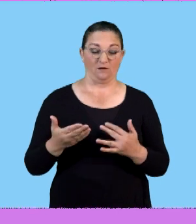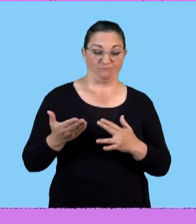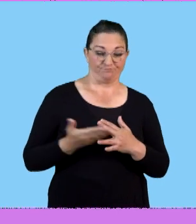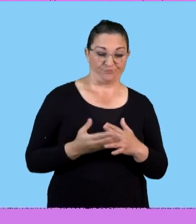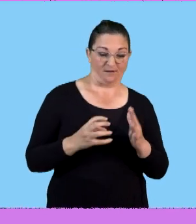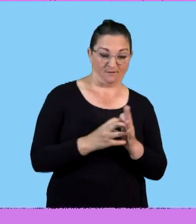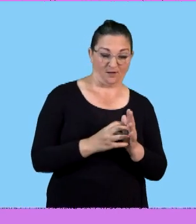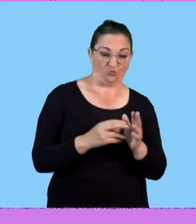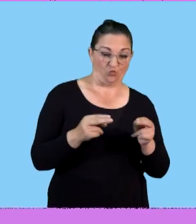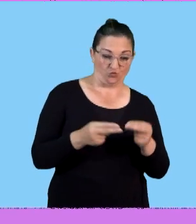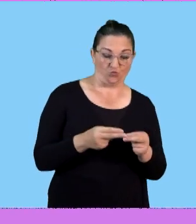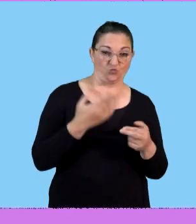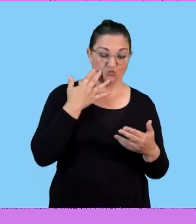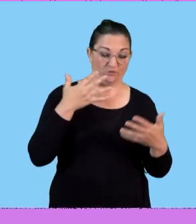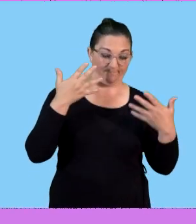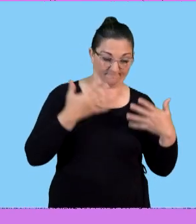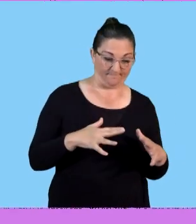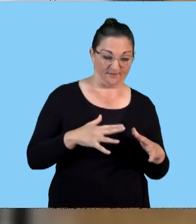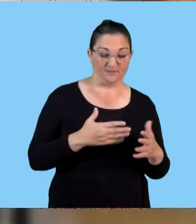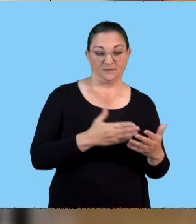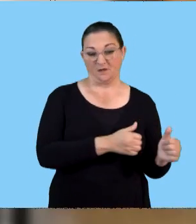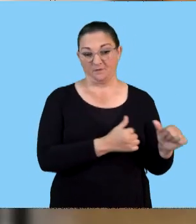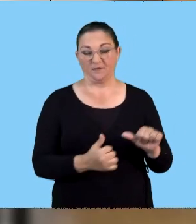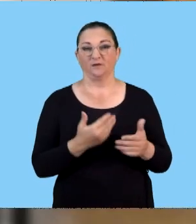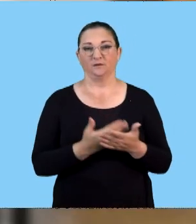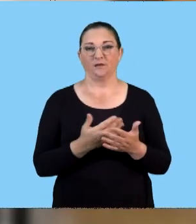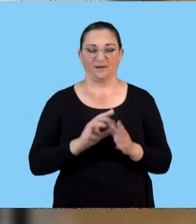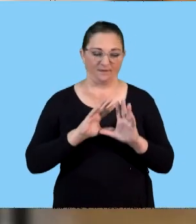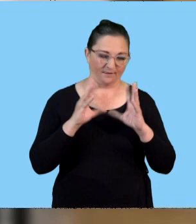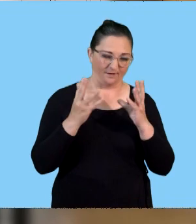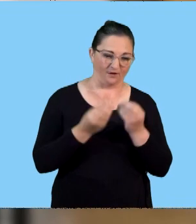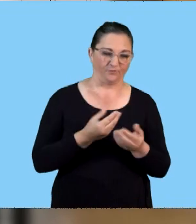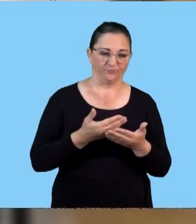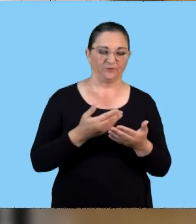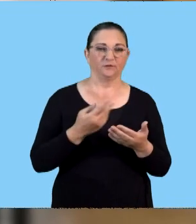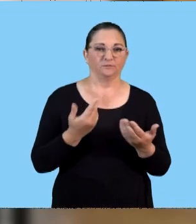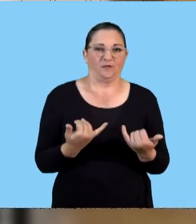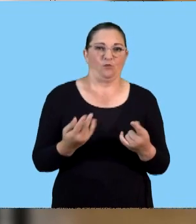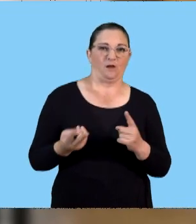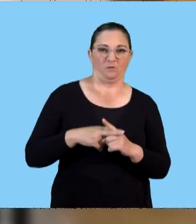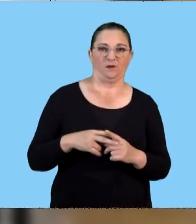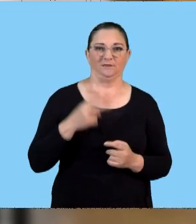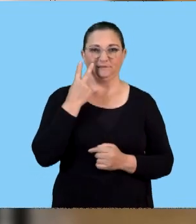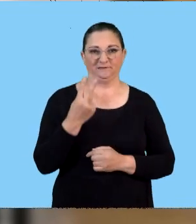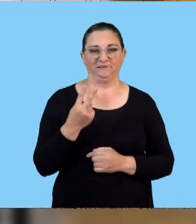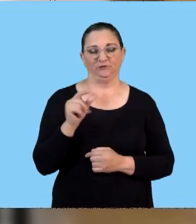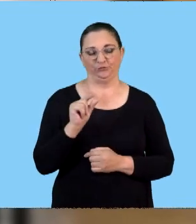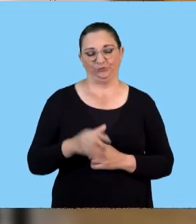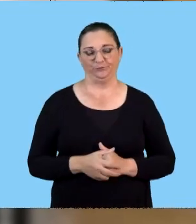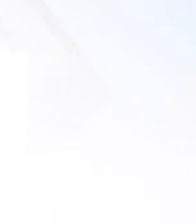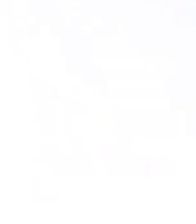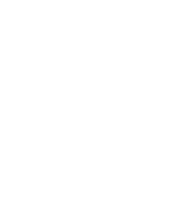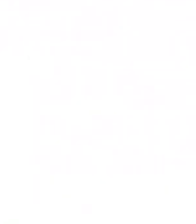kiloliters. Okay, guys, let us take a quick break. After the advert break, we'll put all of this into context. See you after the break.